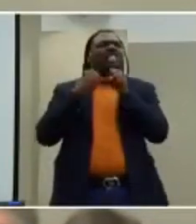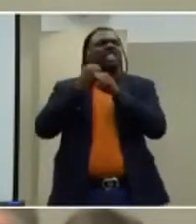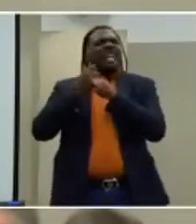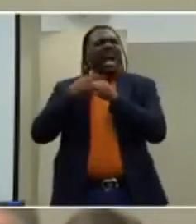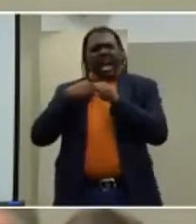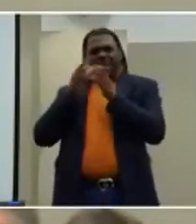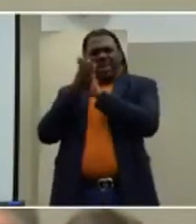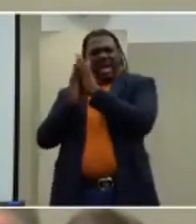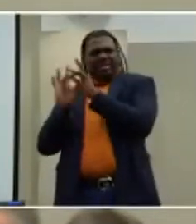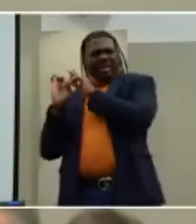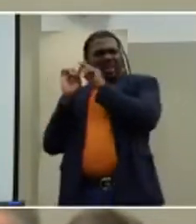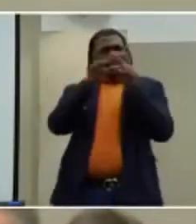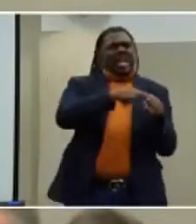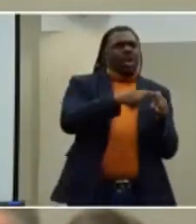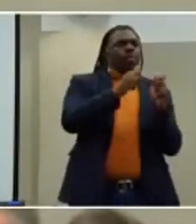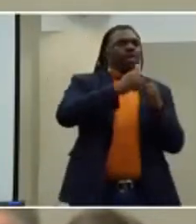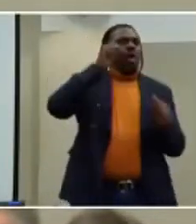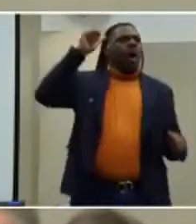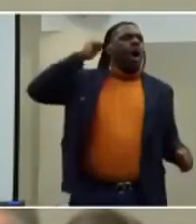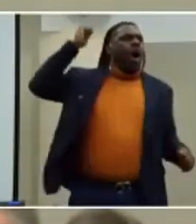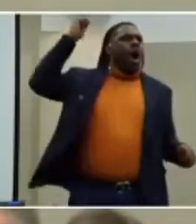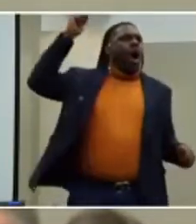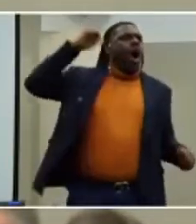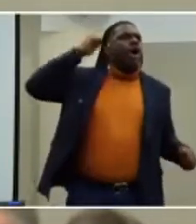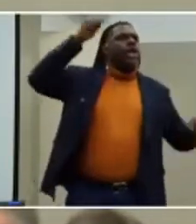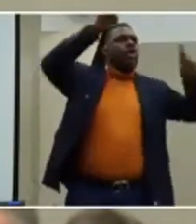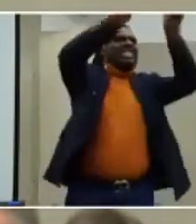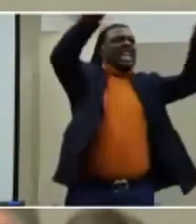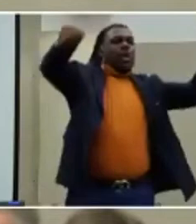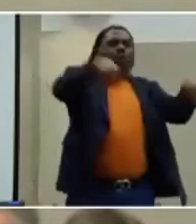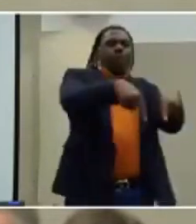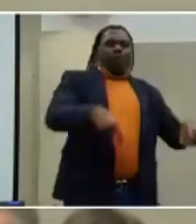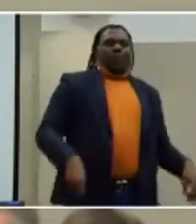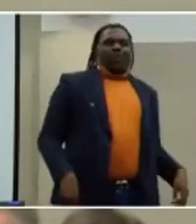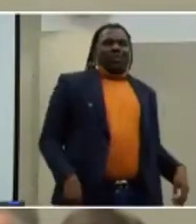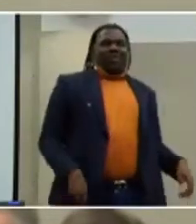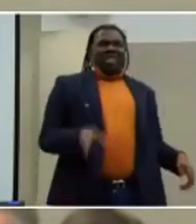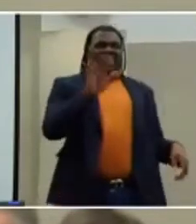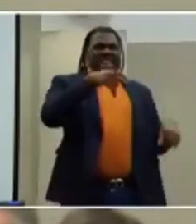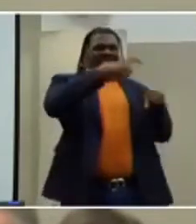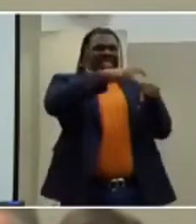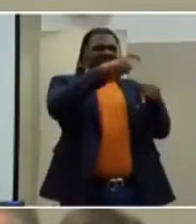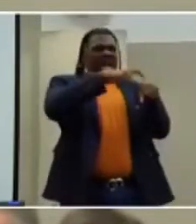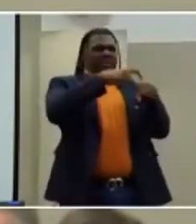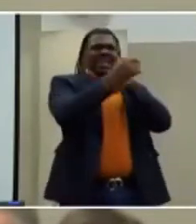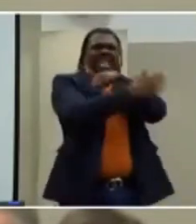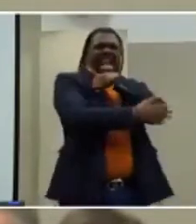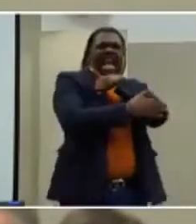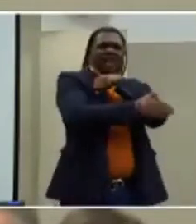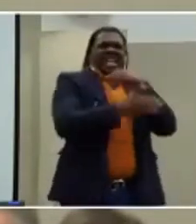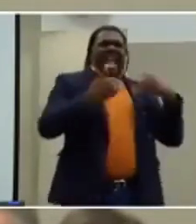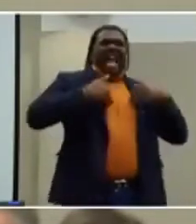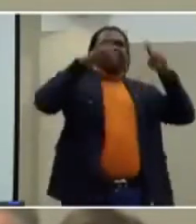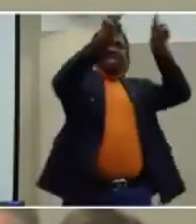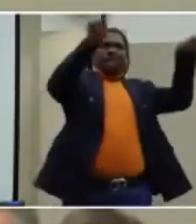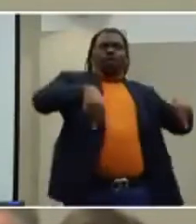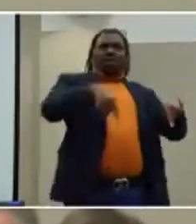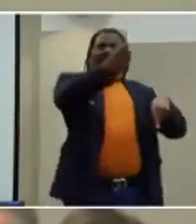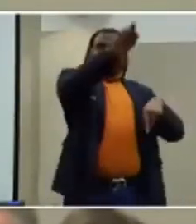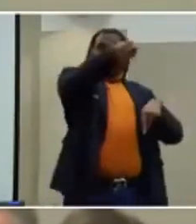dependent on the audible crosswalk signals. At that time, Arlington County had signals that would tell